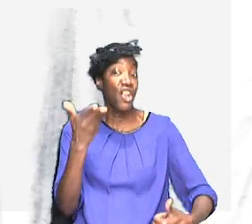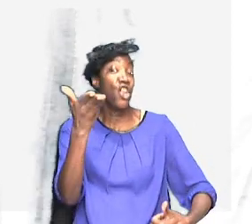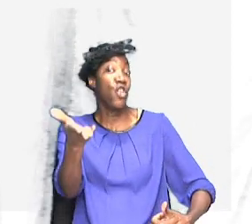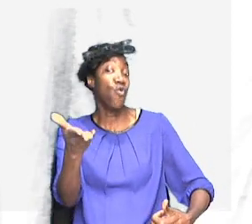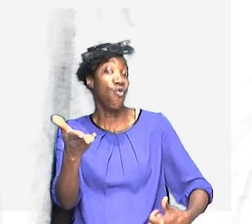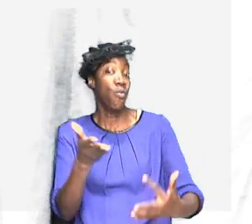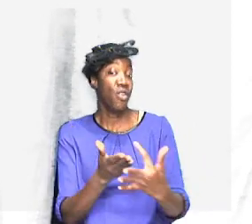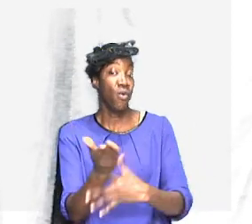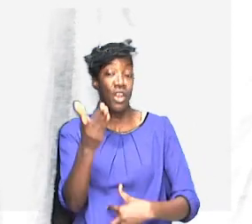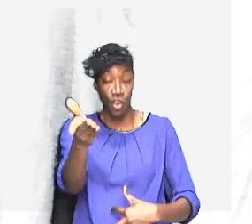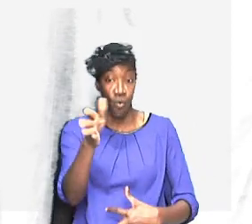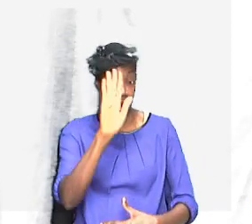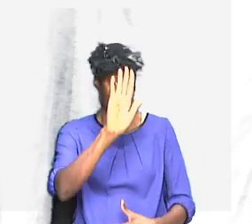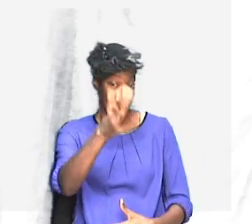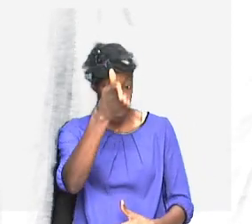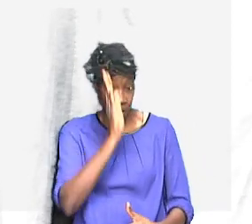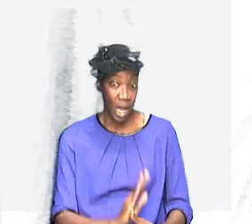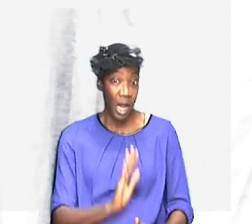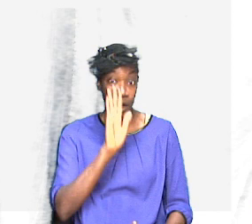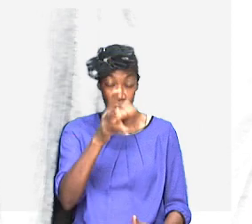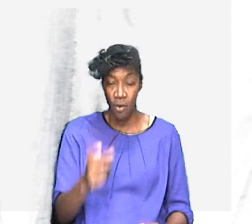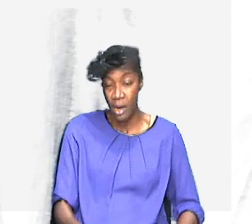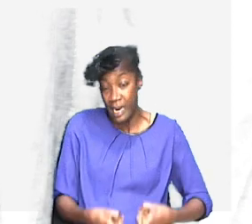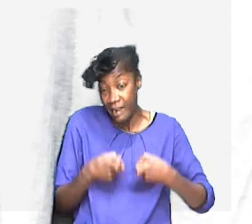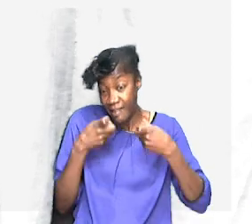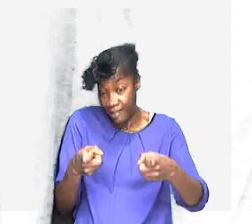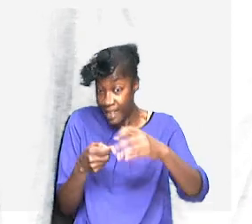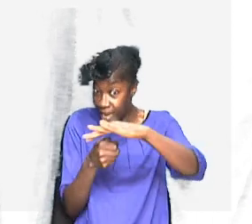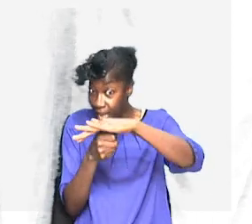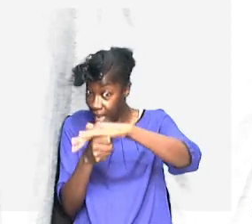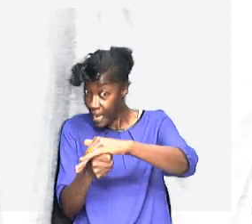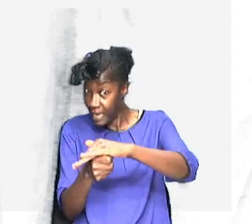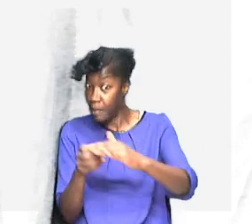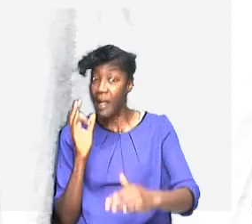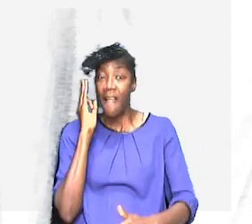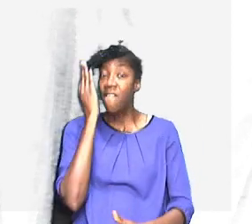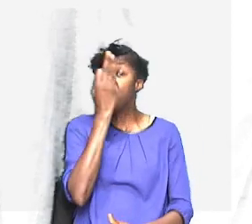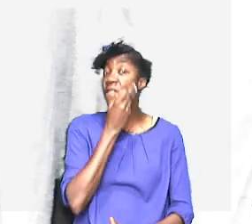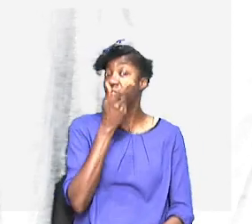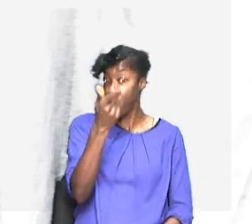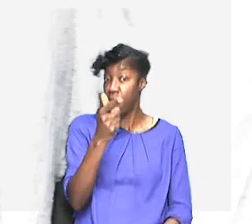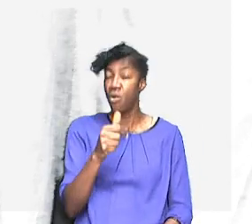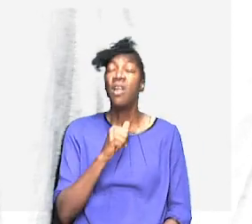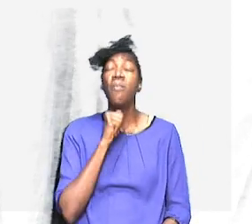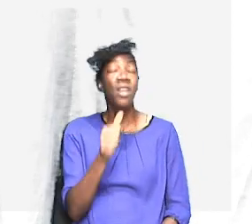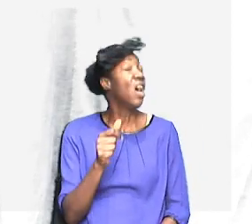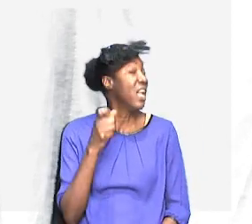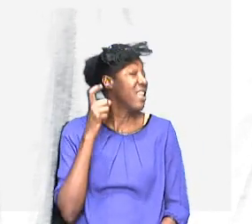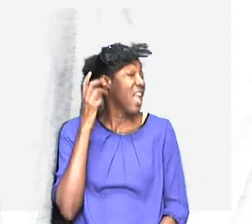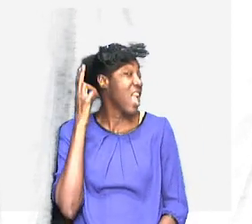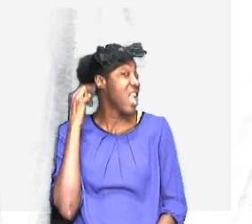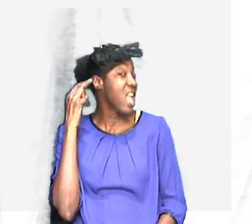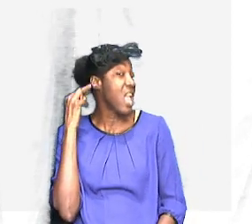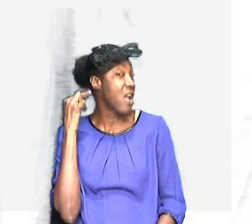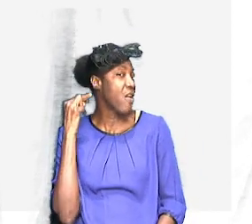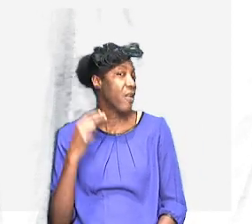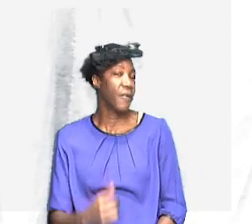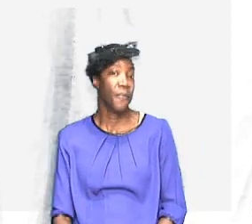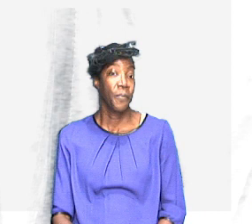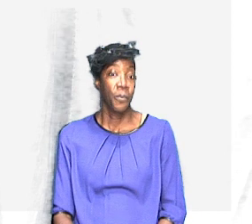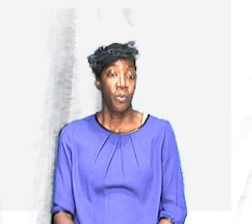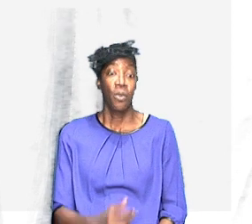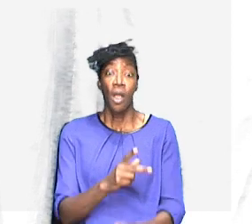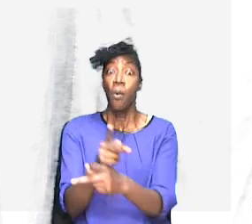your God, and your sins have hid his face from you, that he will not hear." And we were